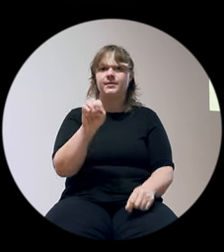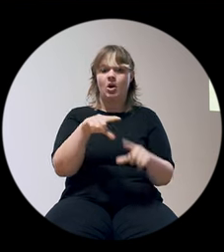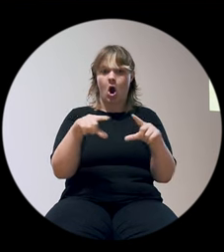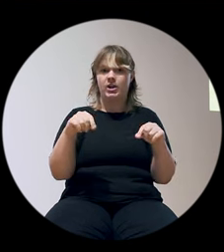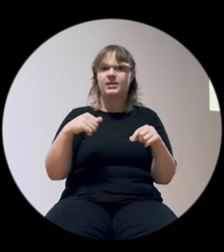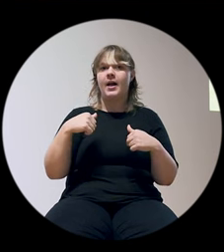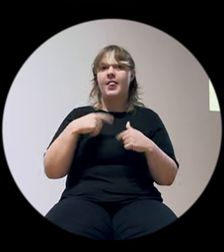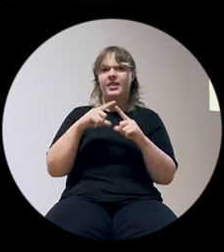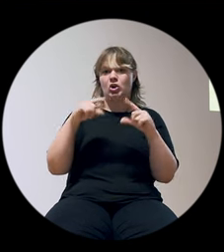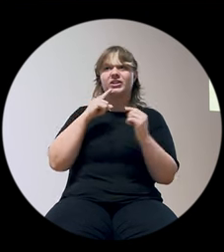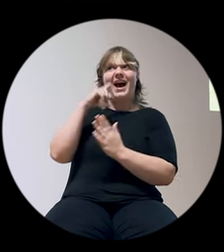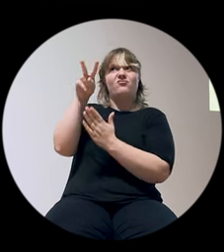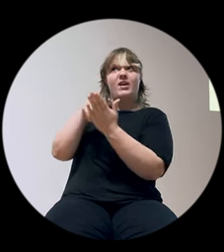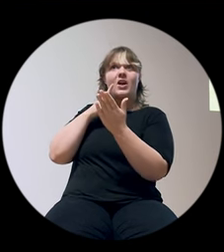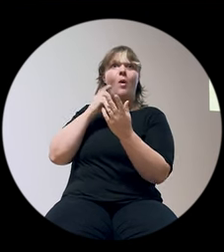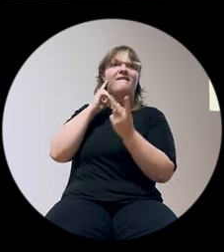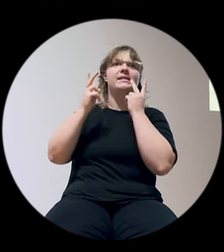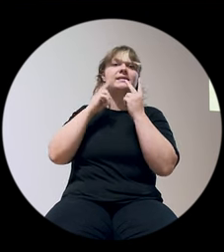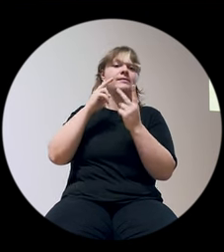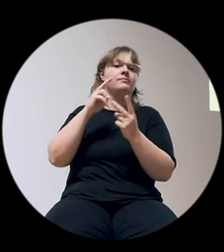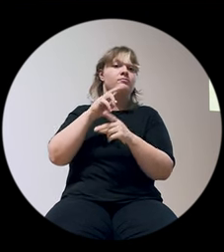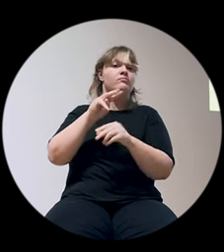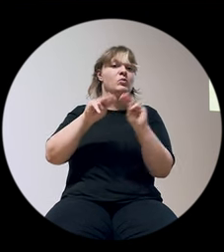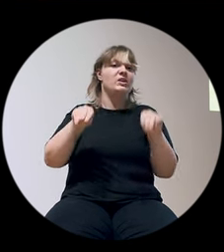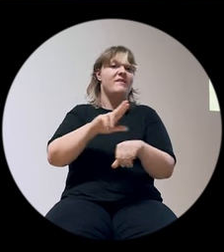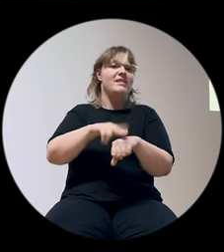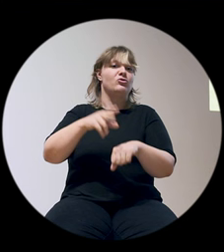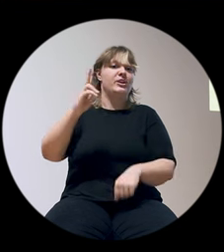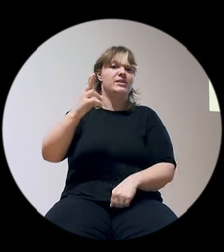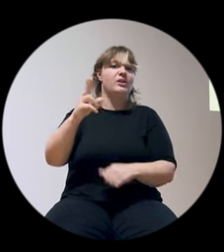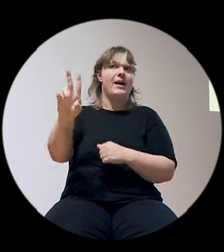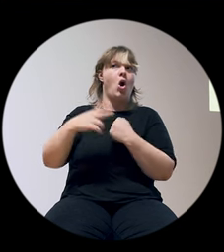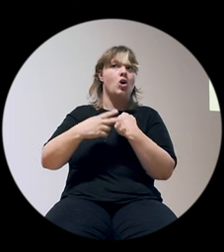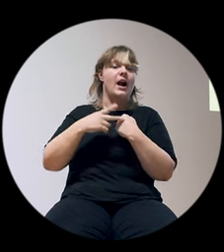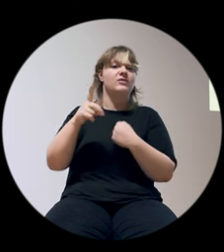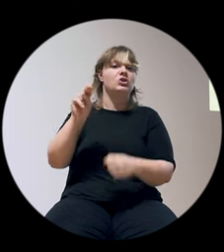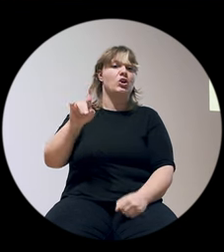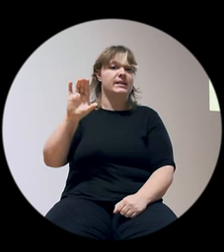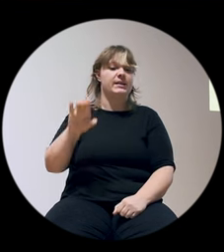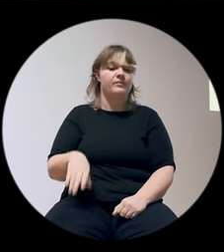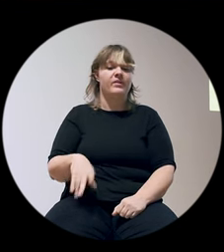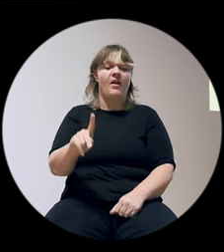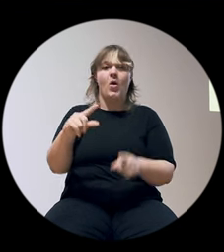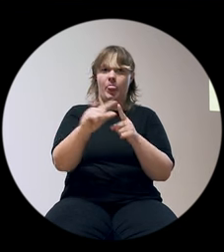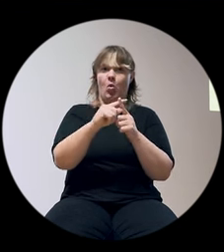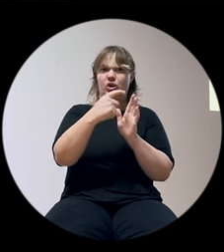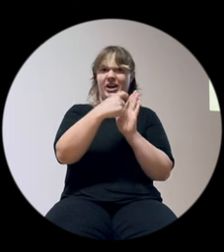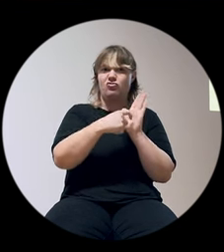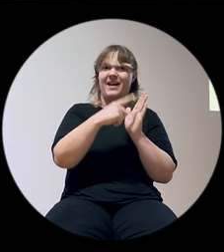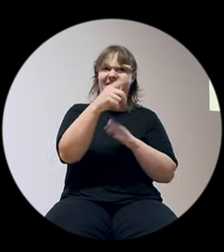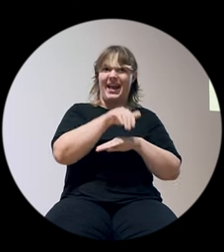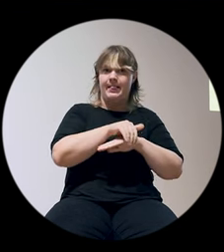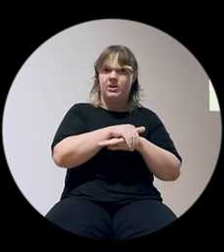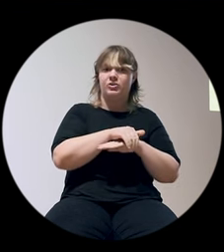read while visiting the Museum of Natural History's archives in New York. The words engraved in English